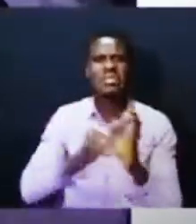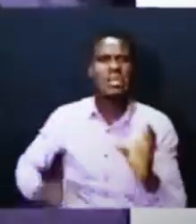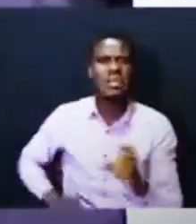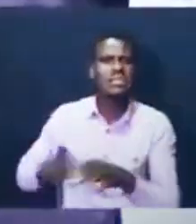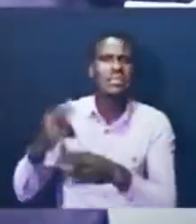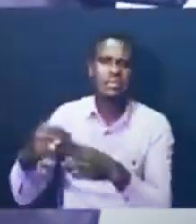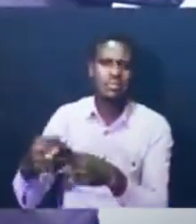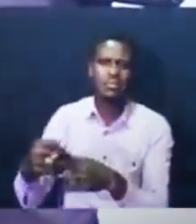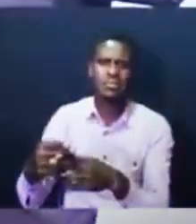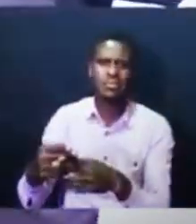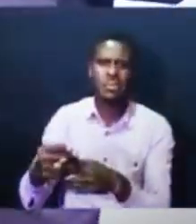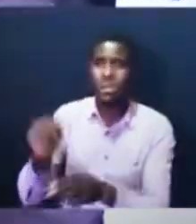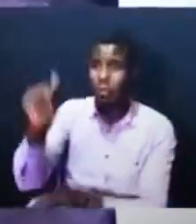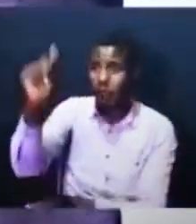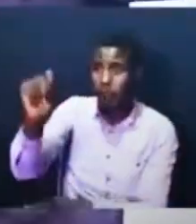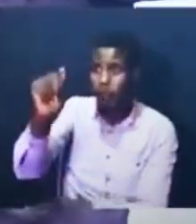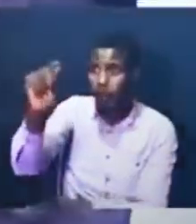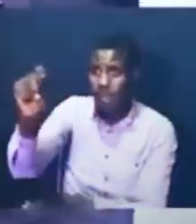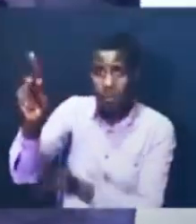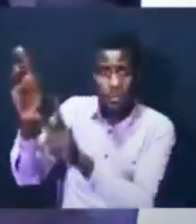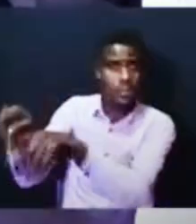him and avoid him.